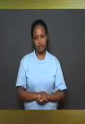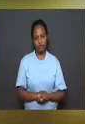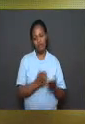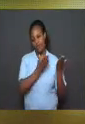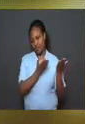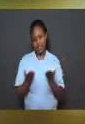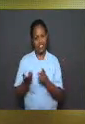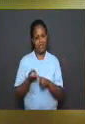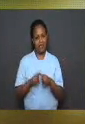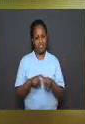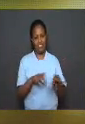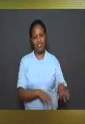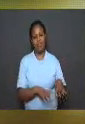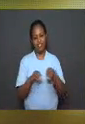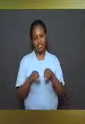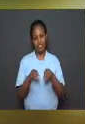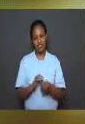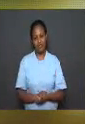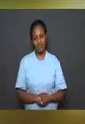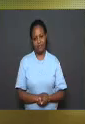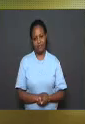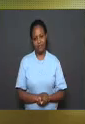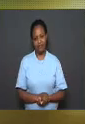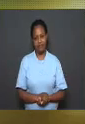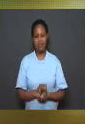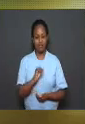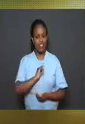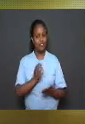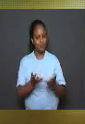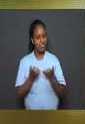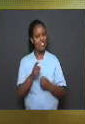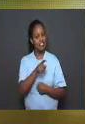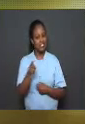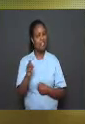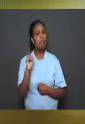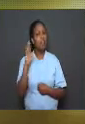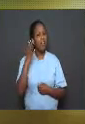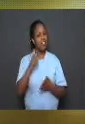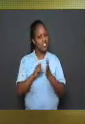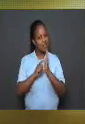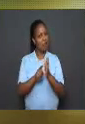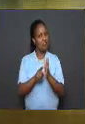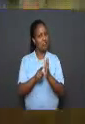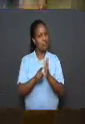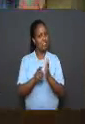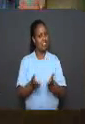Welcome back, students. I wonder what examples you thought